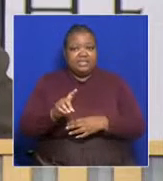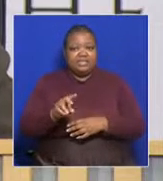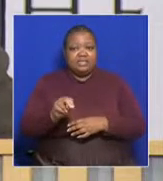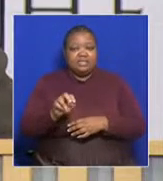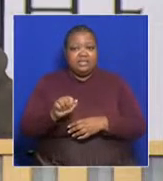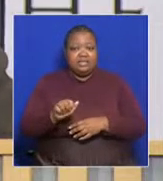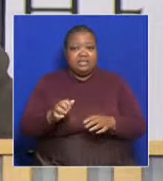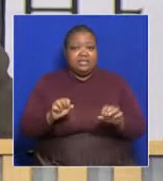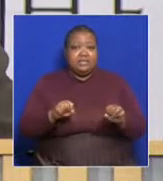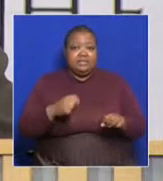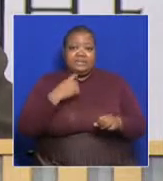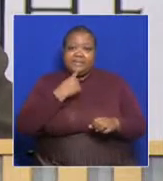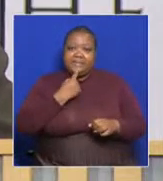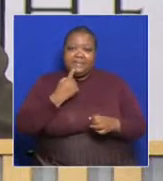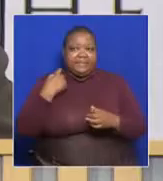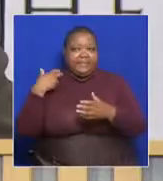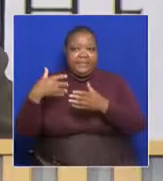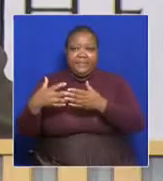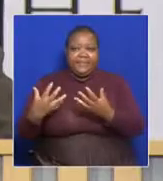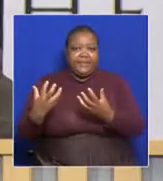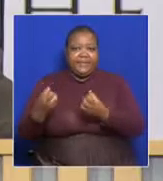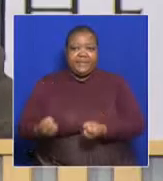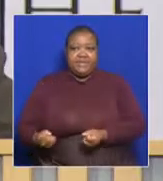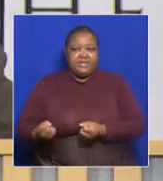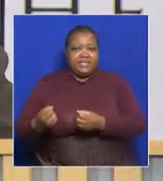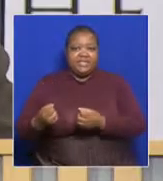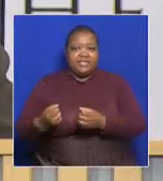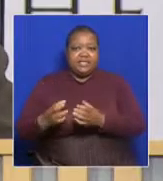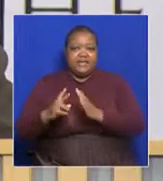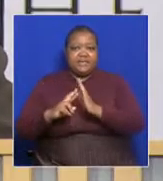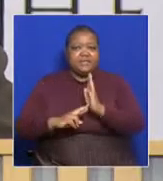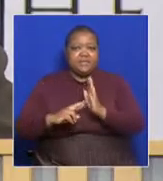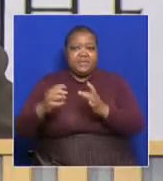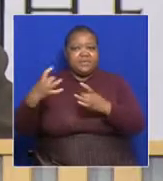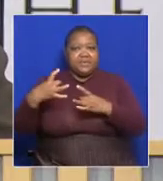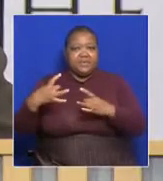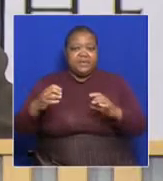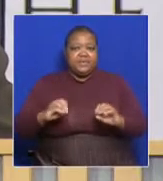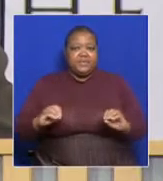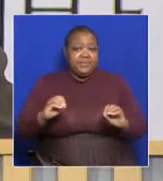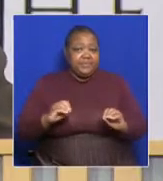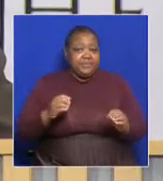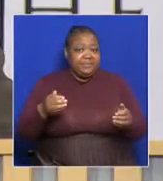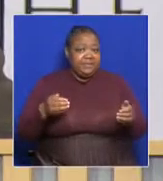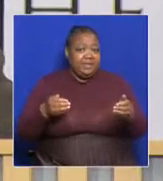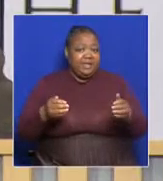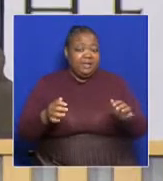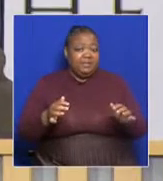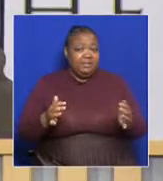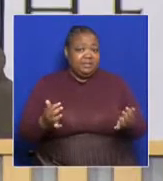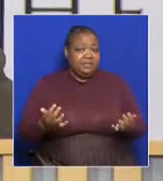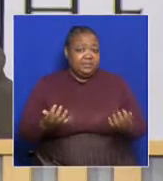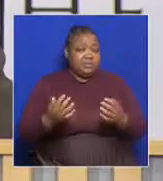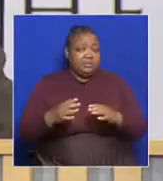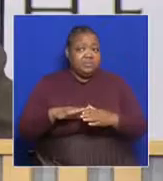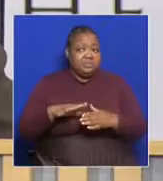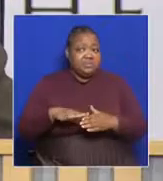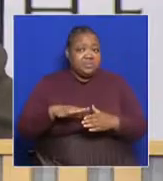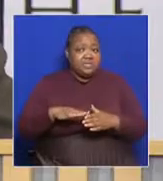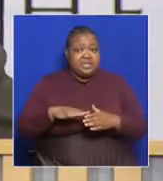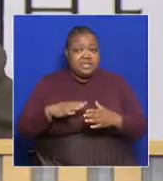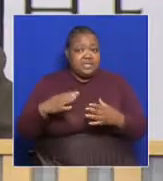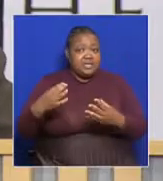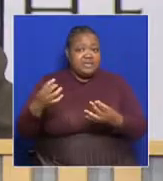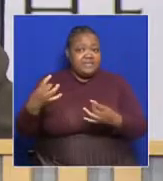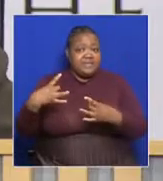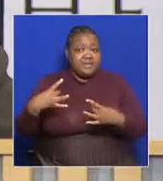In theory, yes, it's good. So I'm not sure whether they're handling it in a certain manner that's the reason we aren't getting anything. But